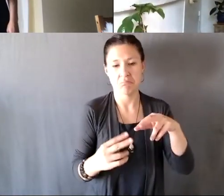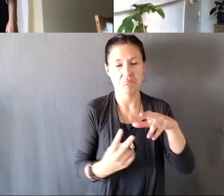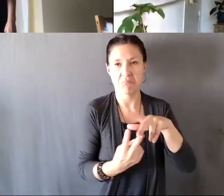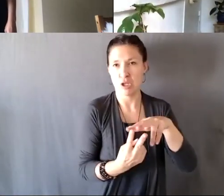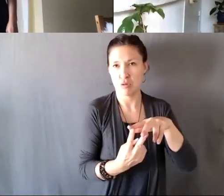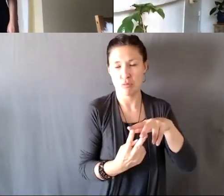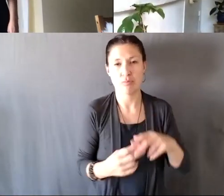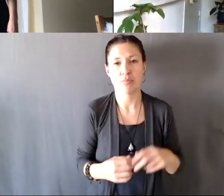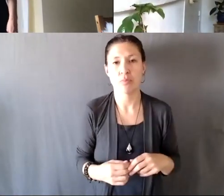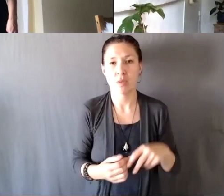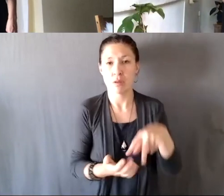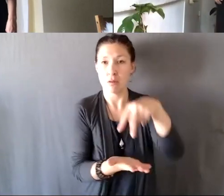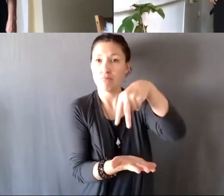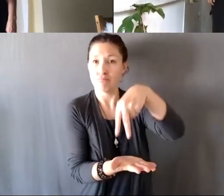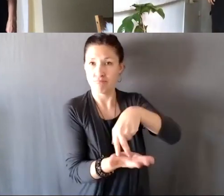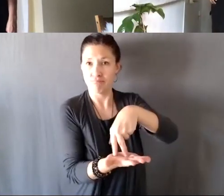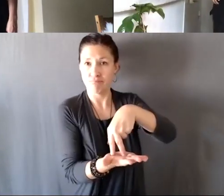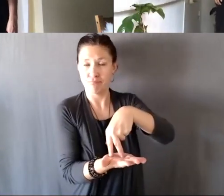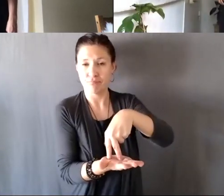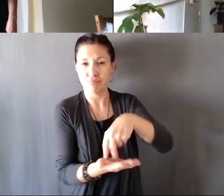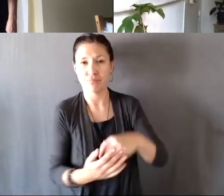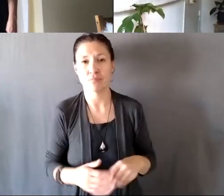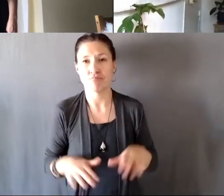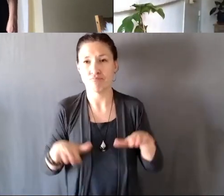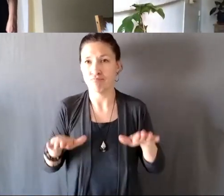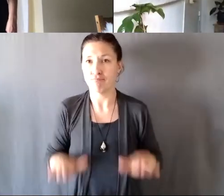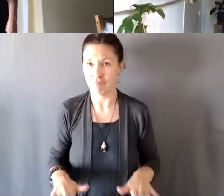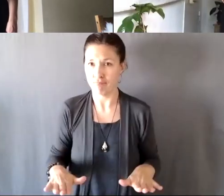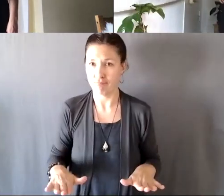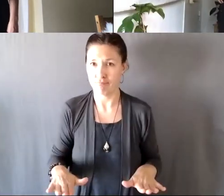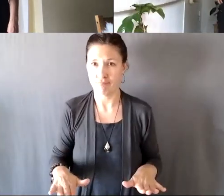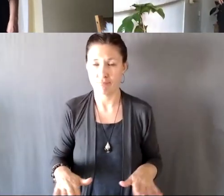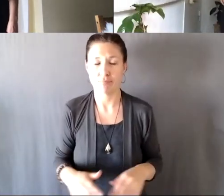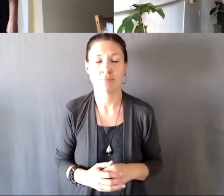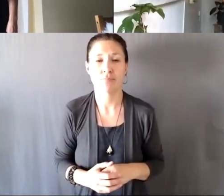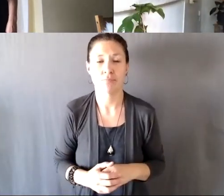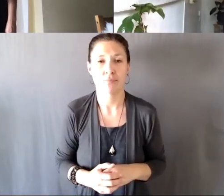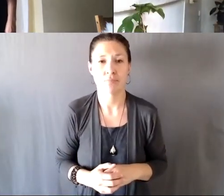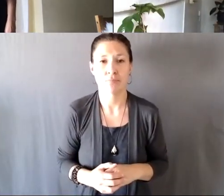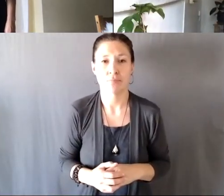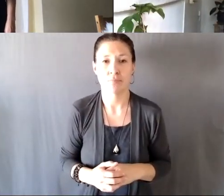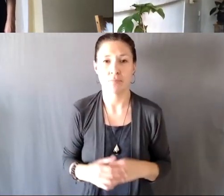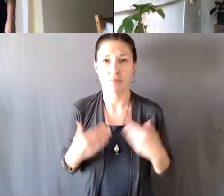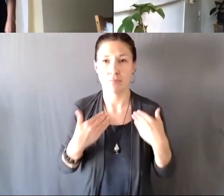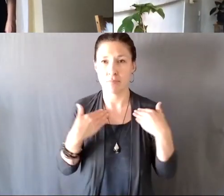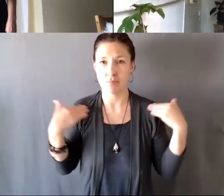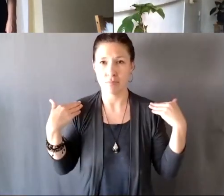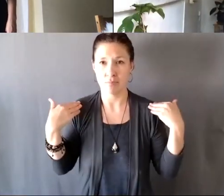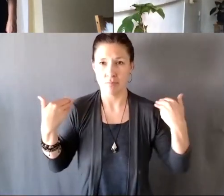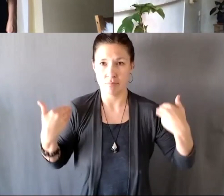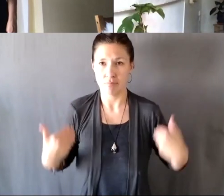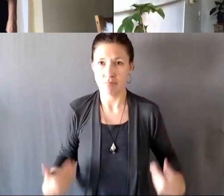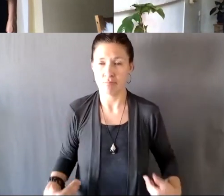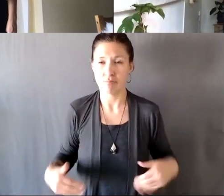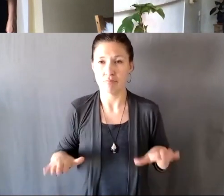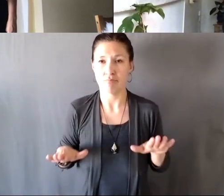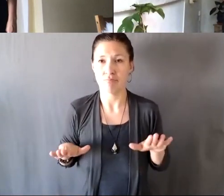Then finding your standing posture with the feet shoulders width apart.